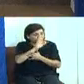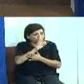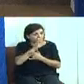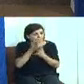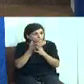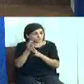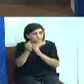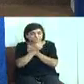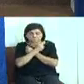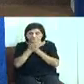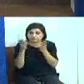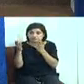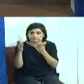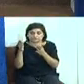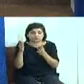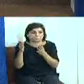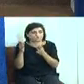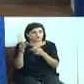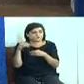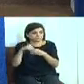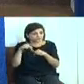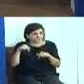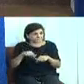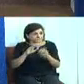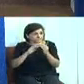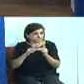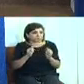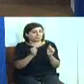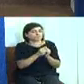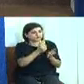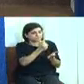community? With the help of God, I will.